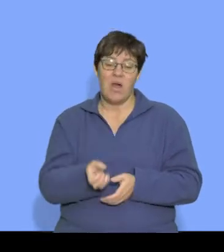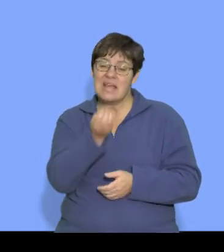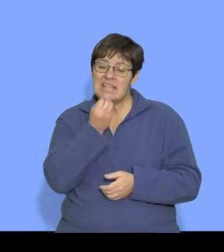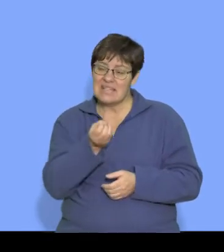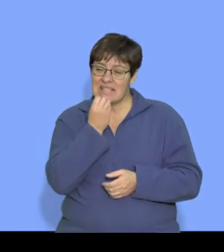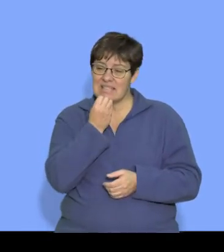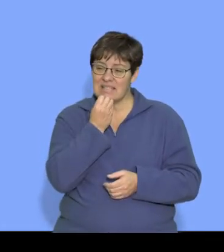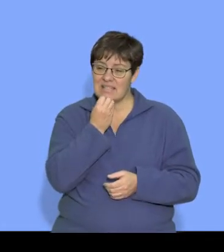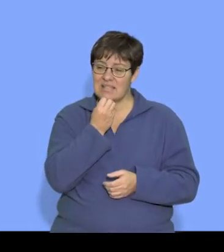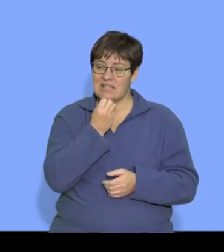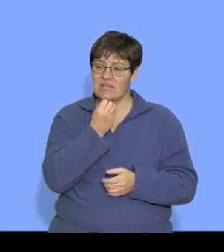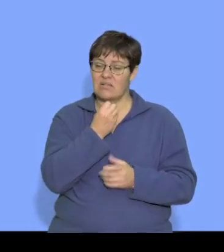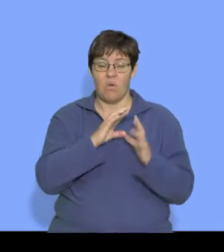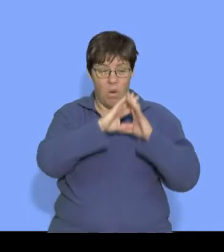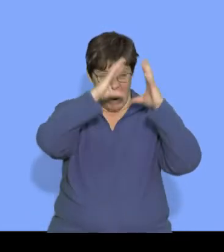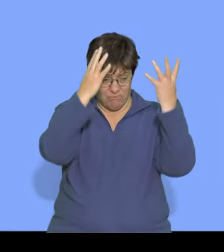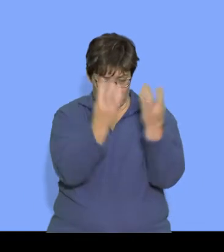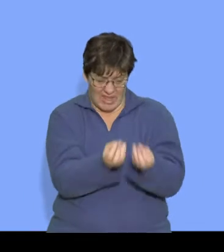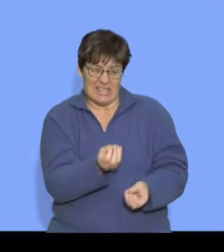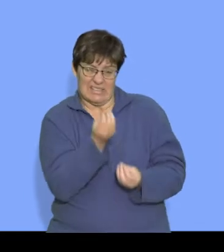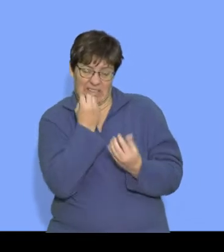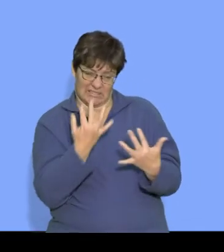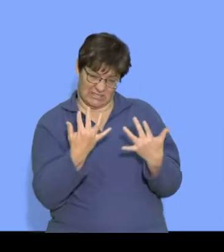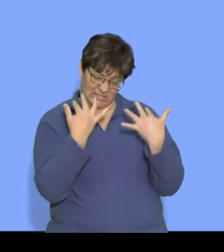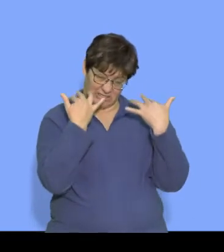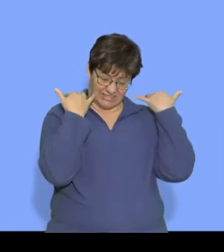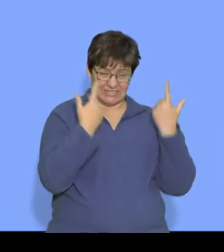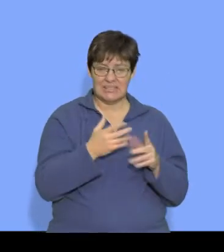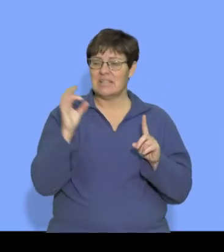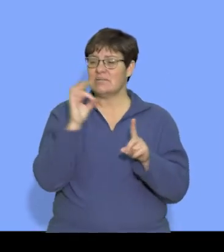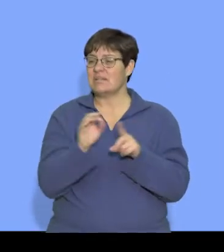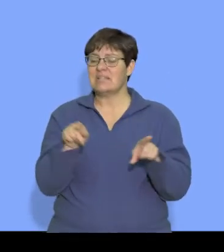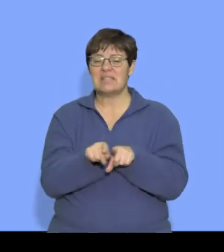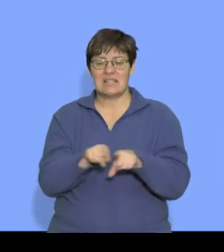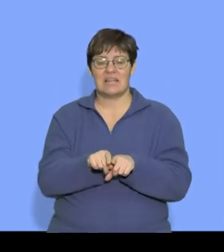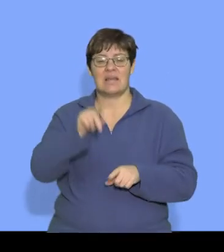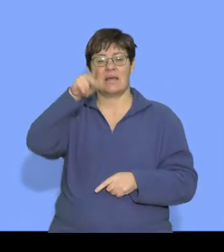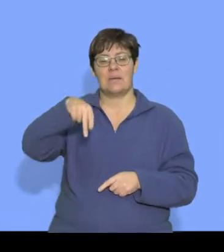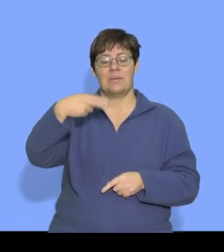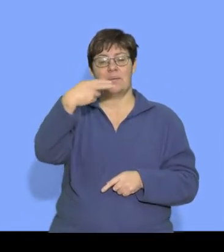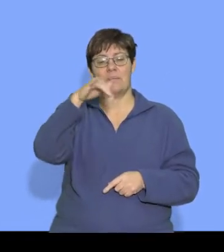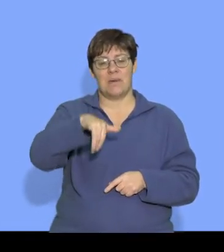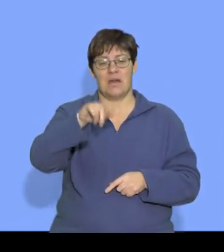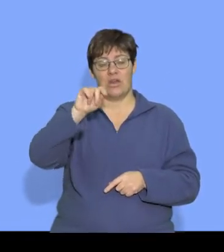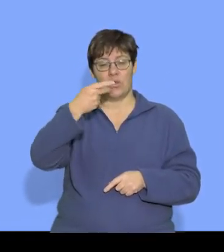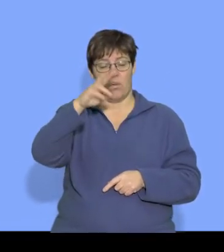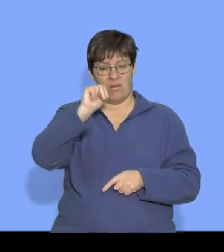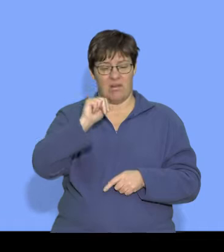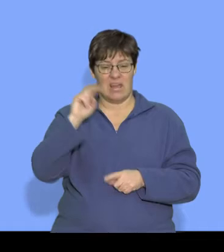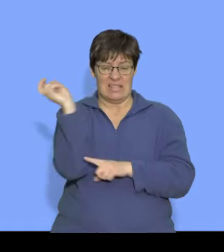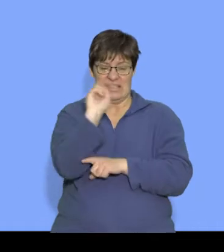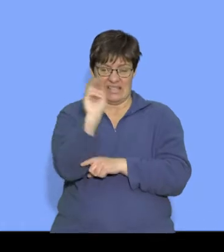nutrients by eating a whole organism. And we know that this is typically seen in some pythons where